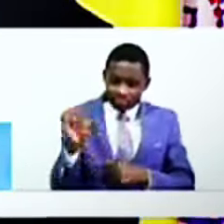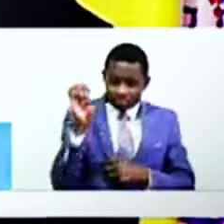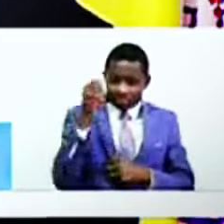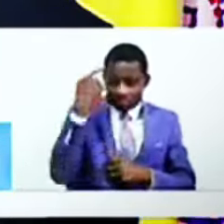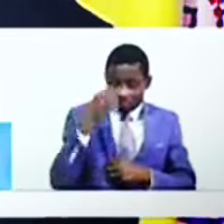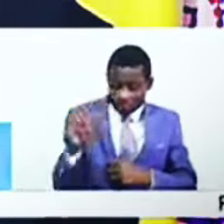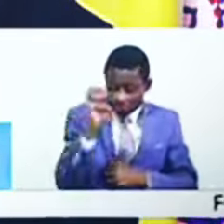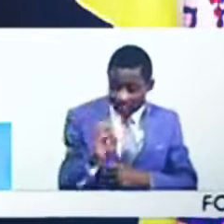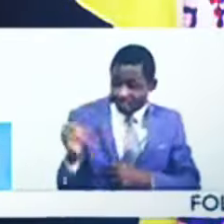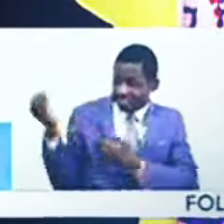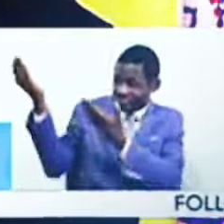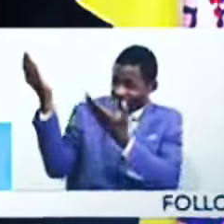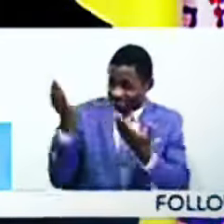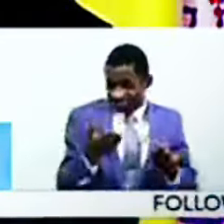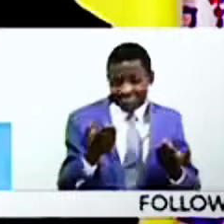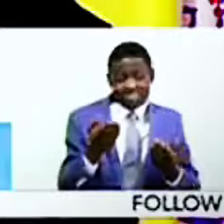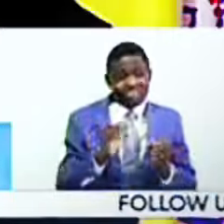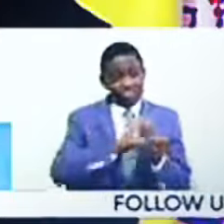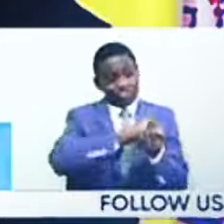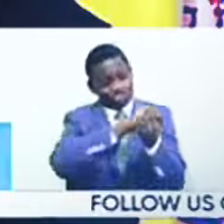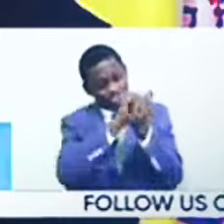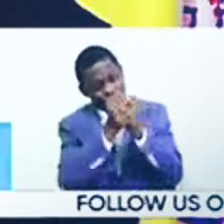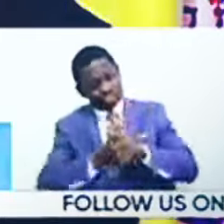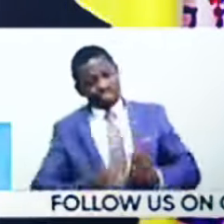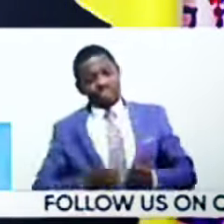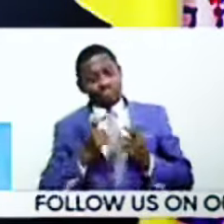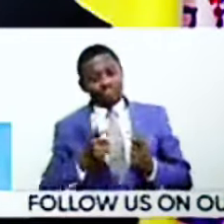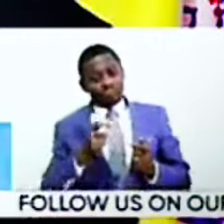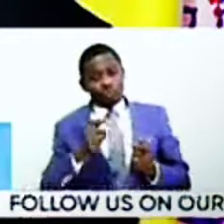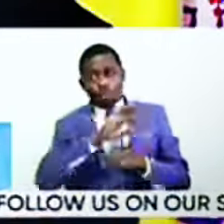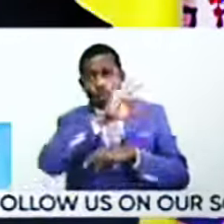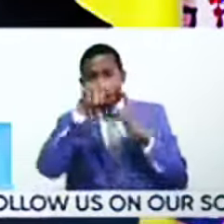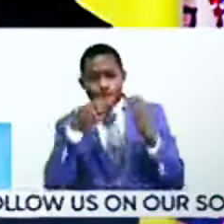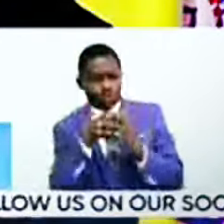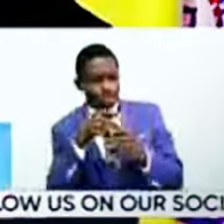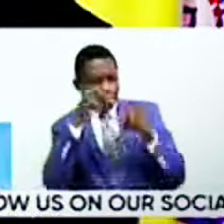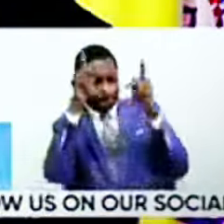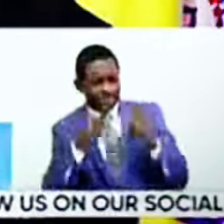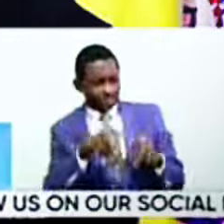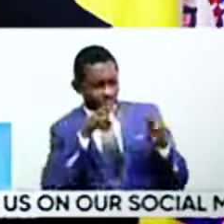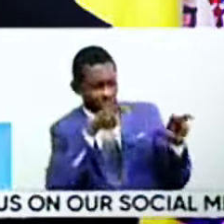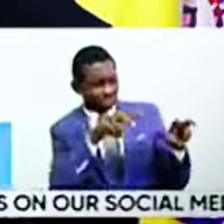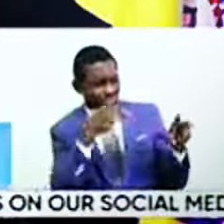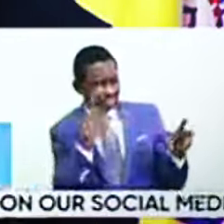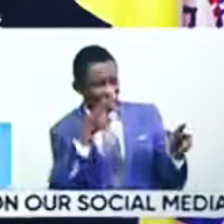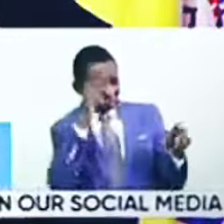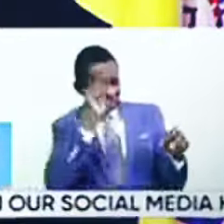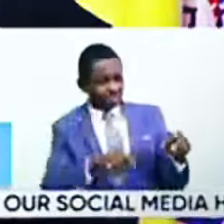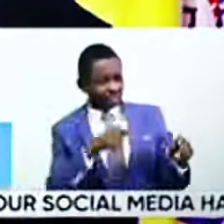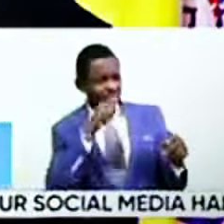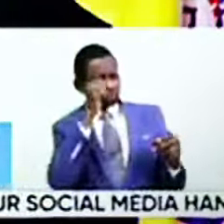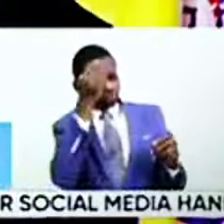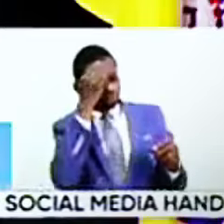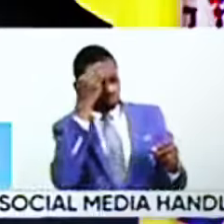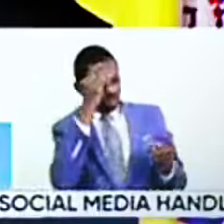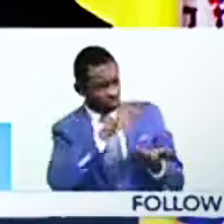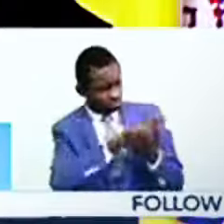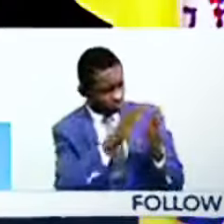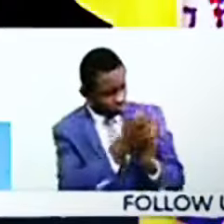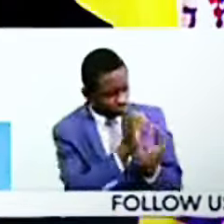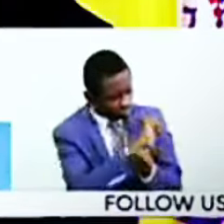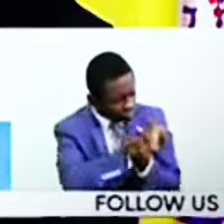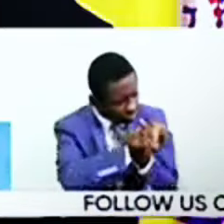life. See, the Nicodemus should be able to come and ask us, what is the reason for your changed life? As I